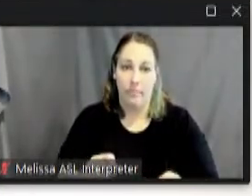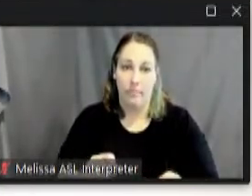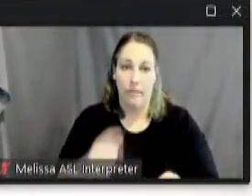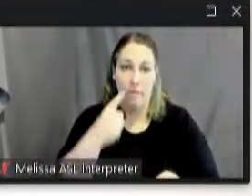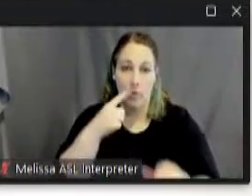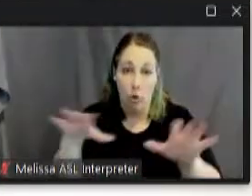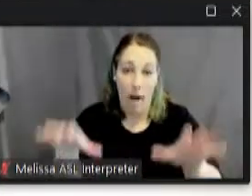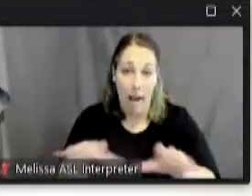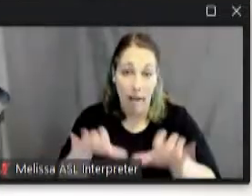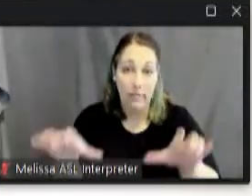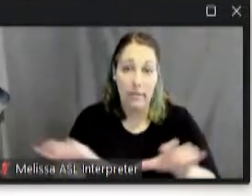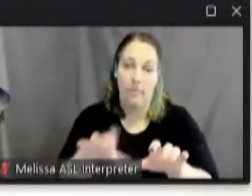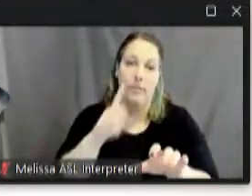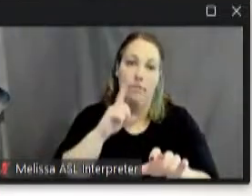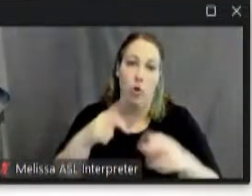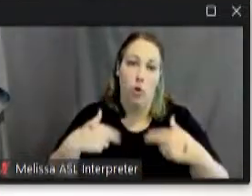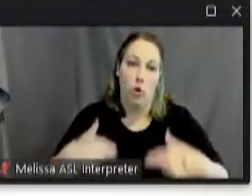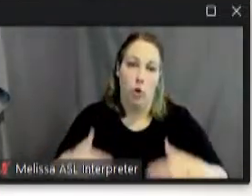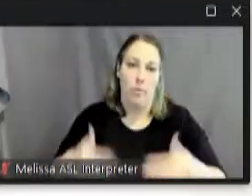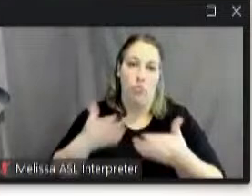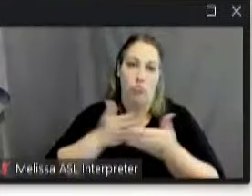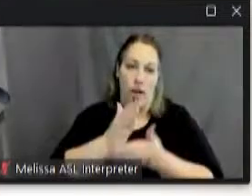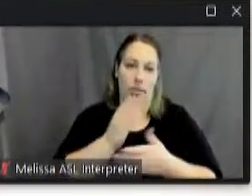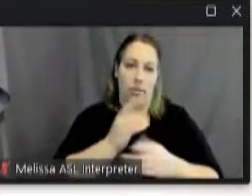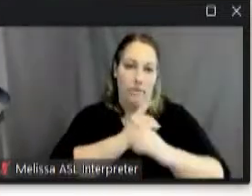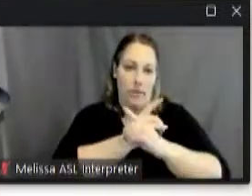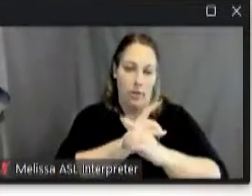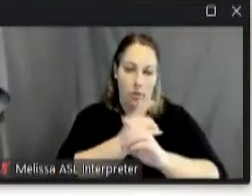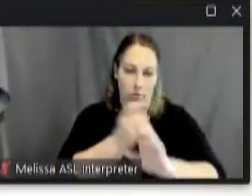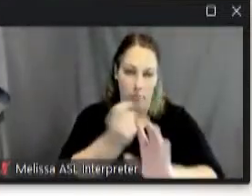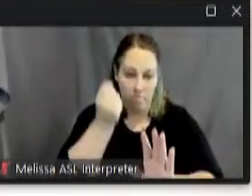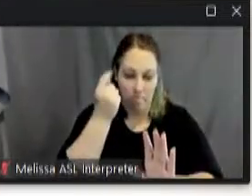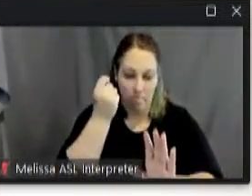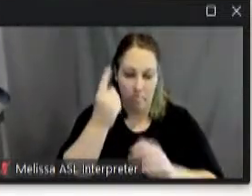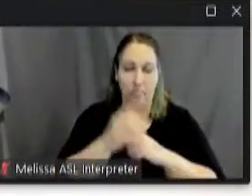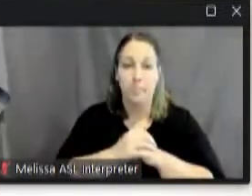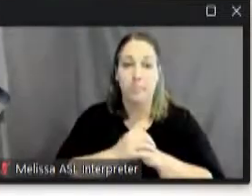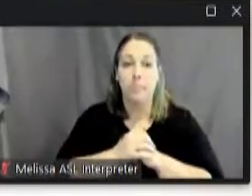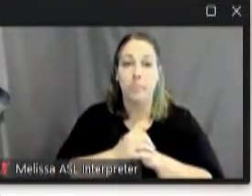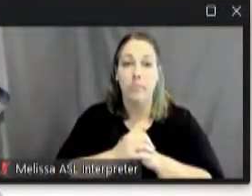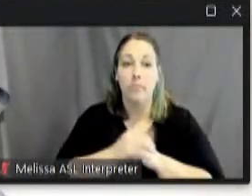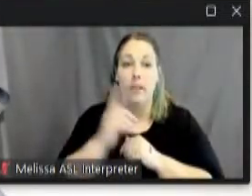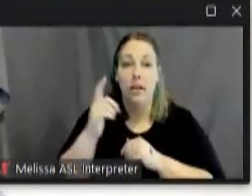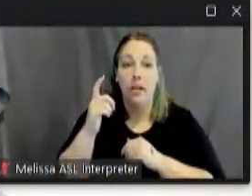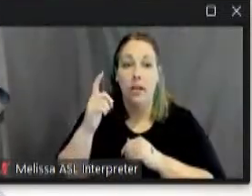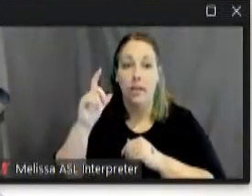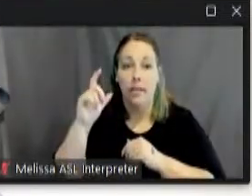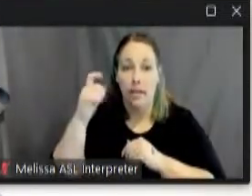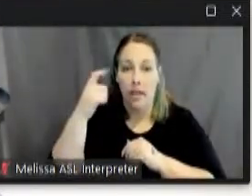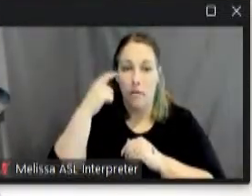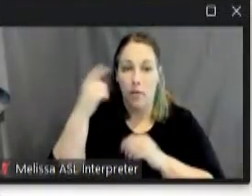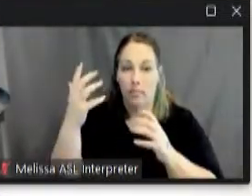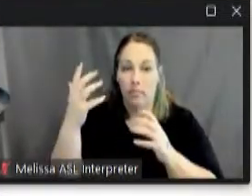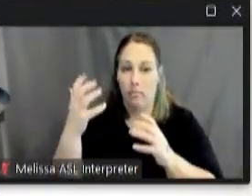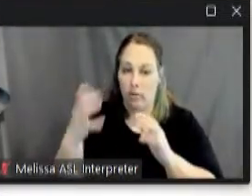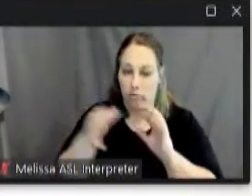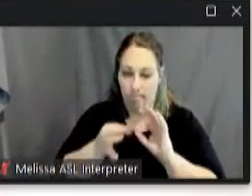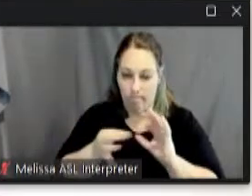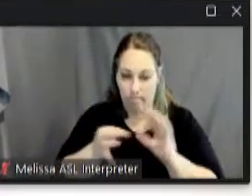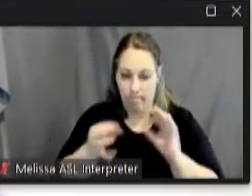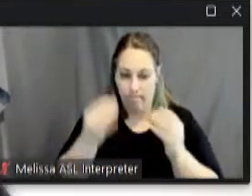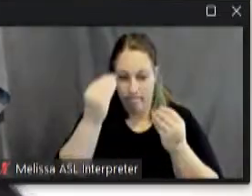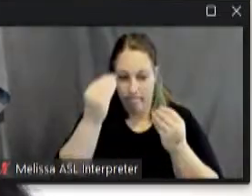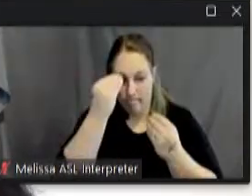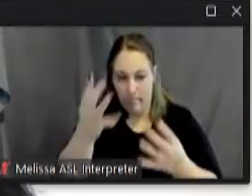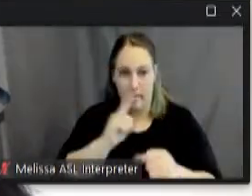rights defenders. The state would like to begin with that commitment, and now I would